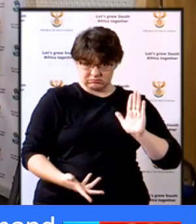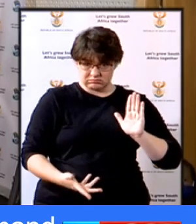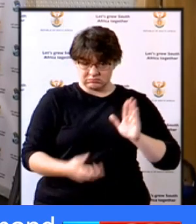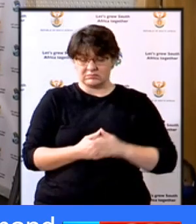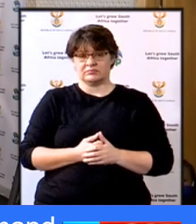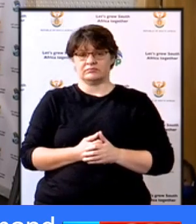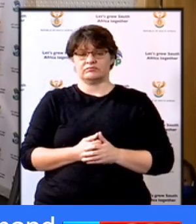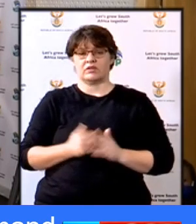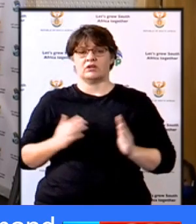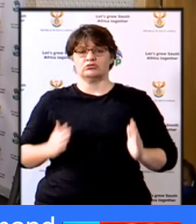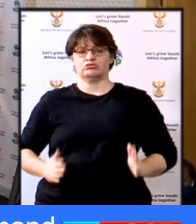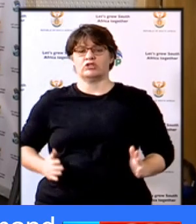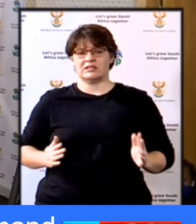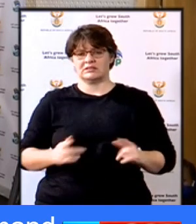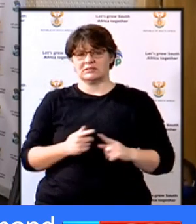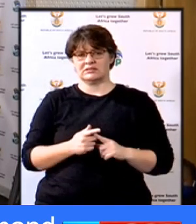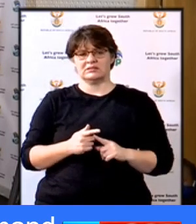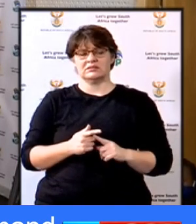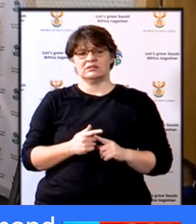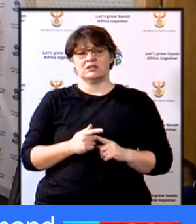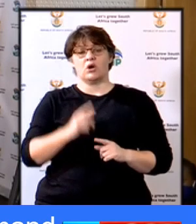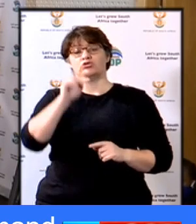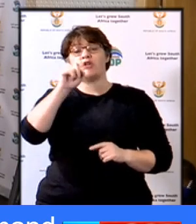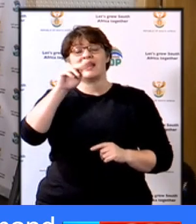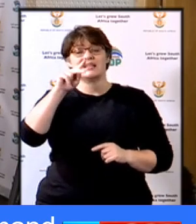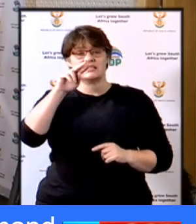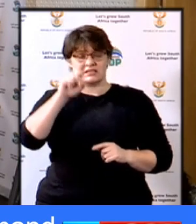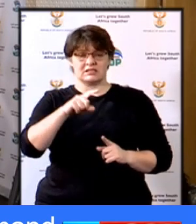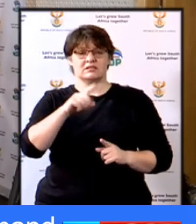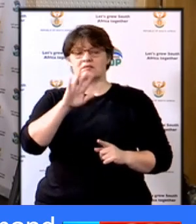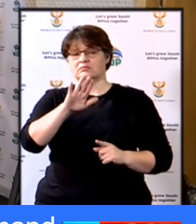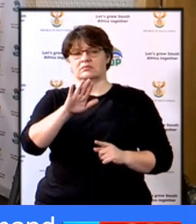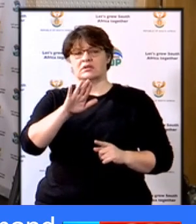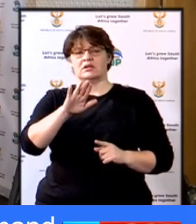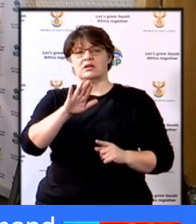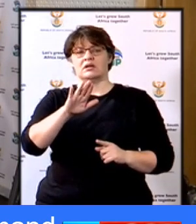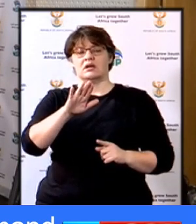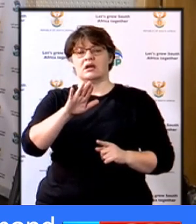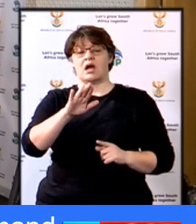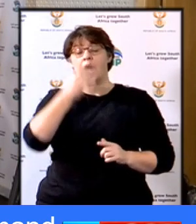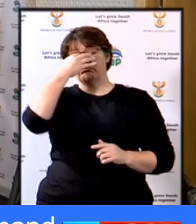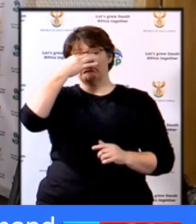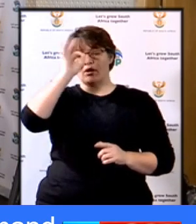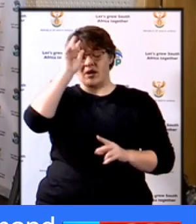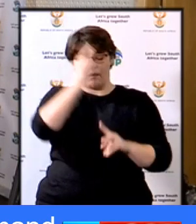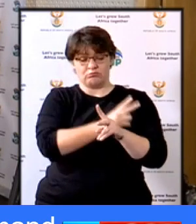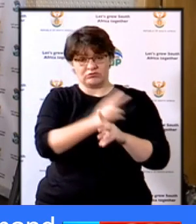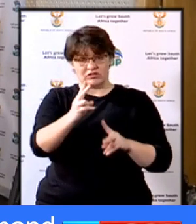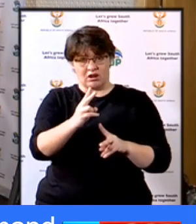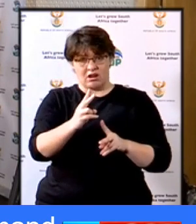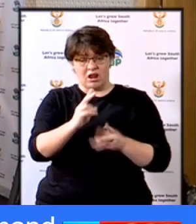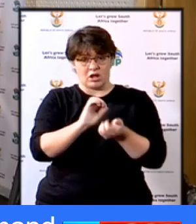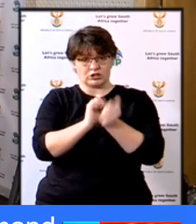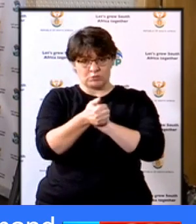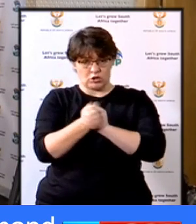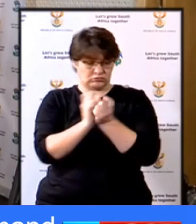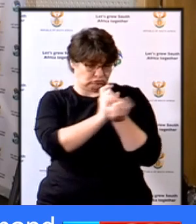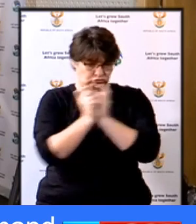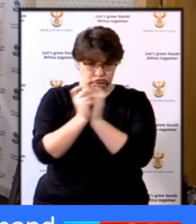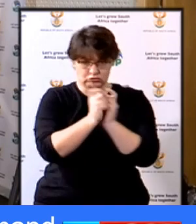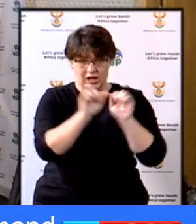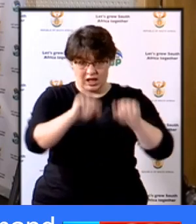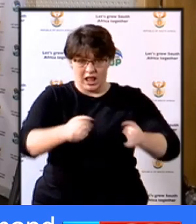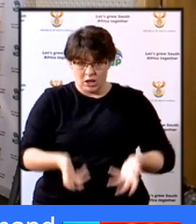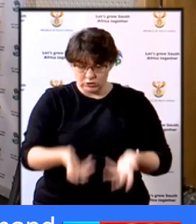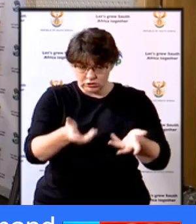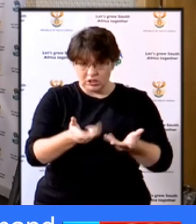James De Villiers from News 24 is asking, will professional sports matches be allowed, and what will the